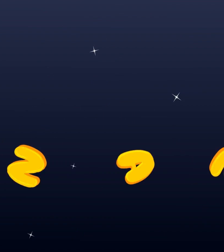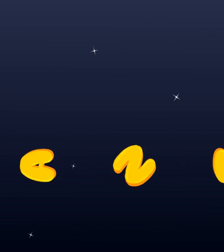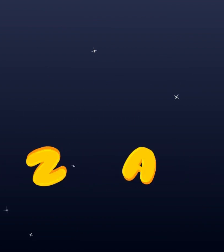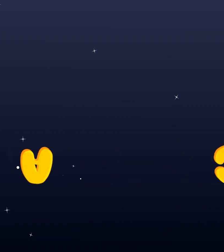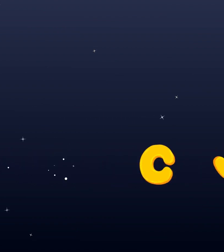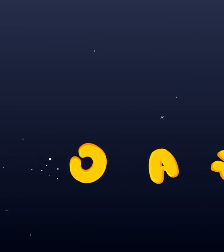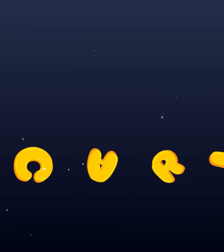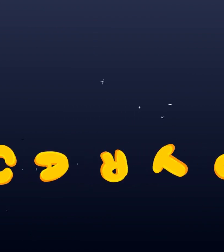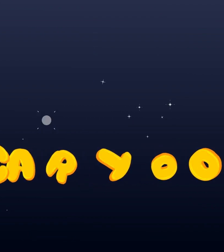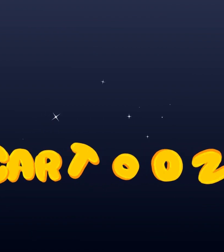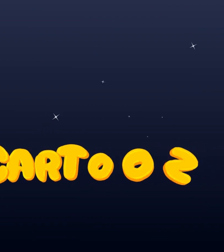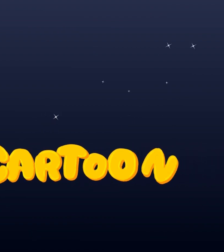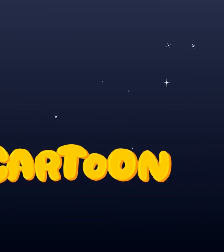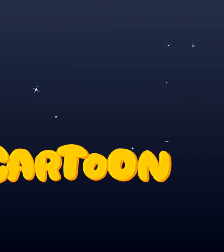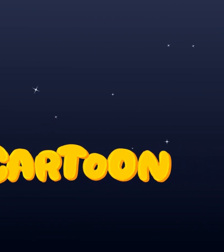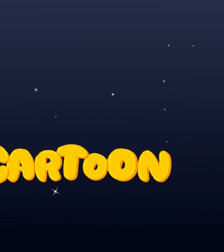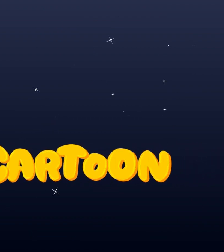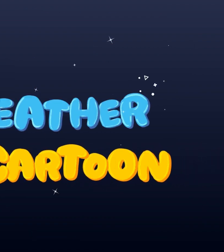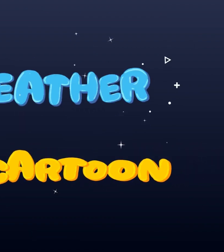banana